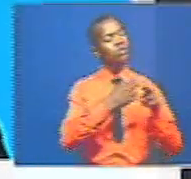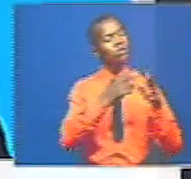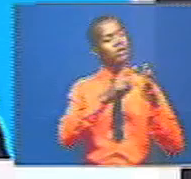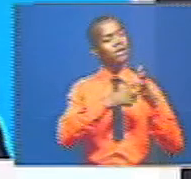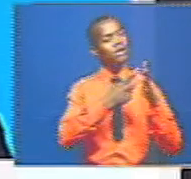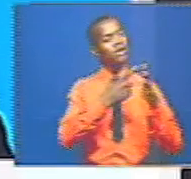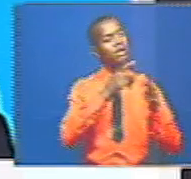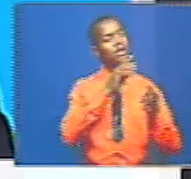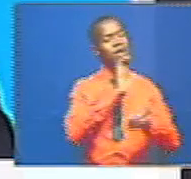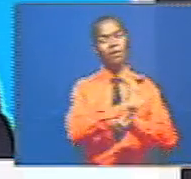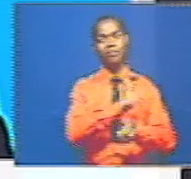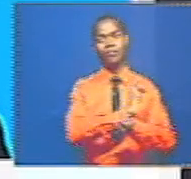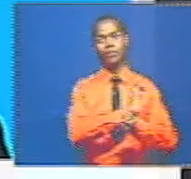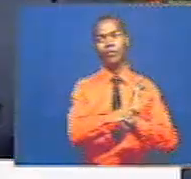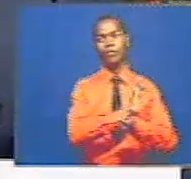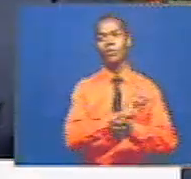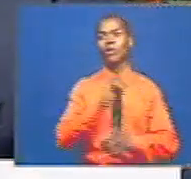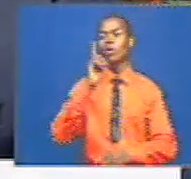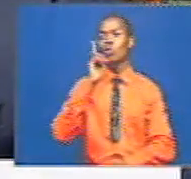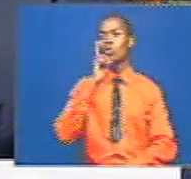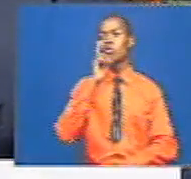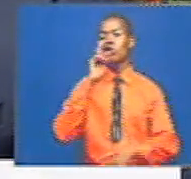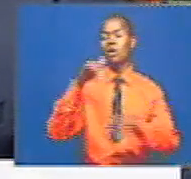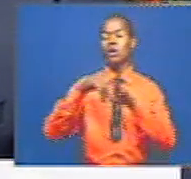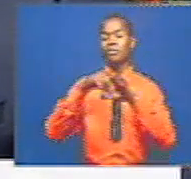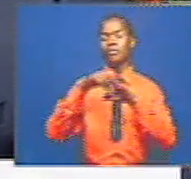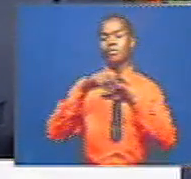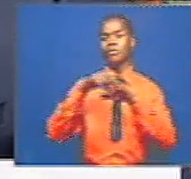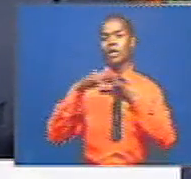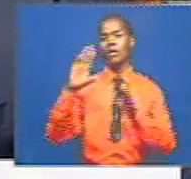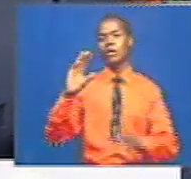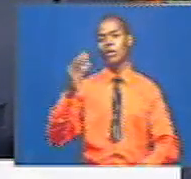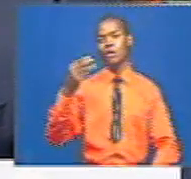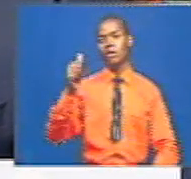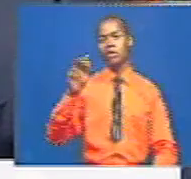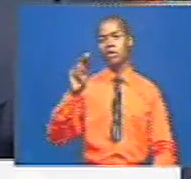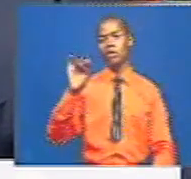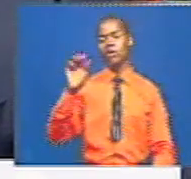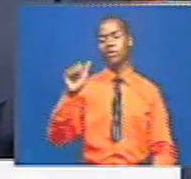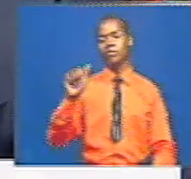by tomorrow, I'll be in Chania. I'll go to Chania. I'll go to Sagana,